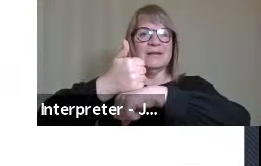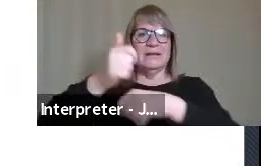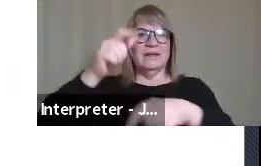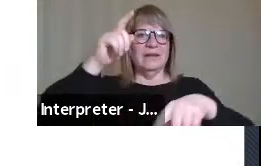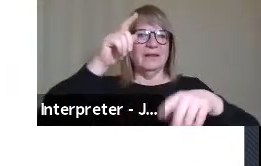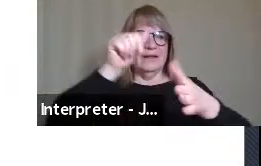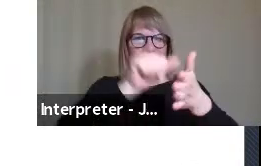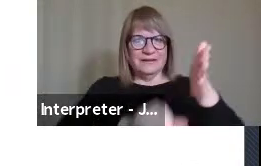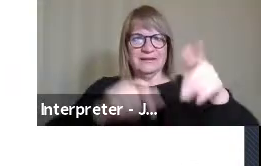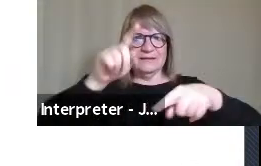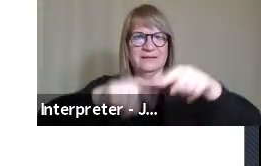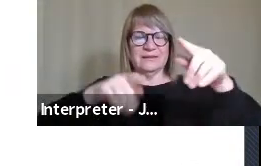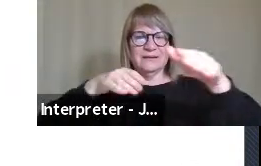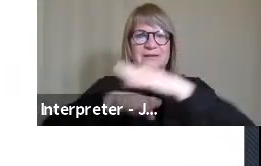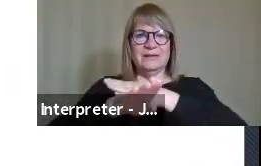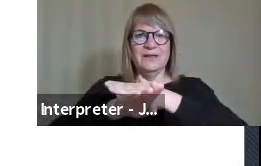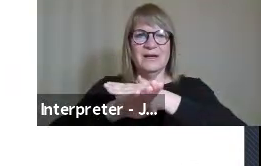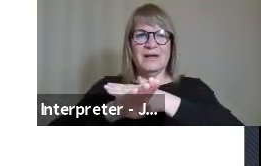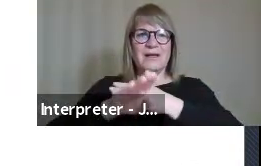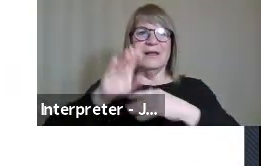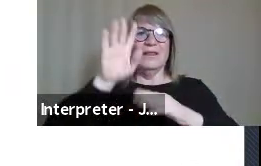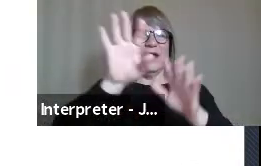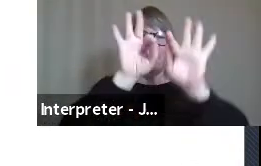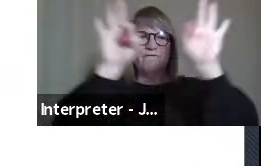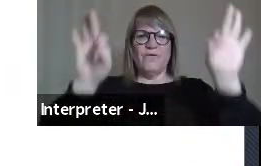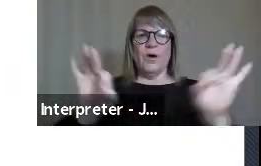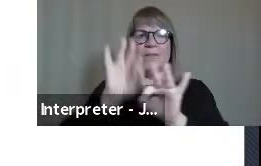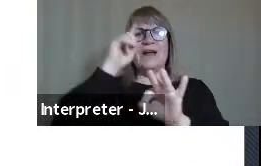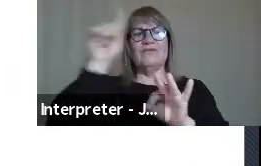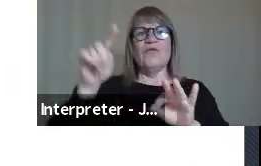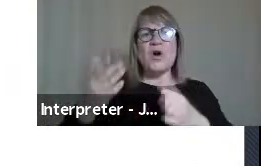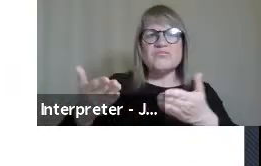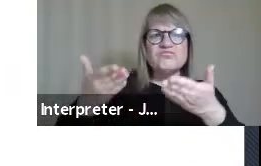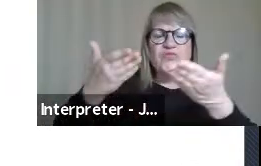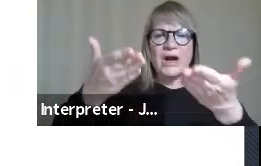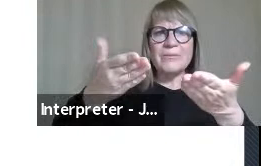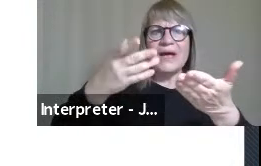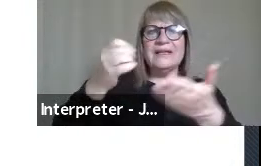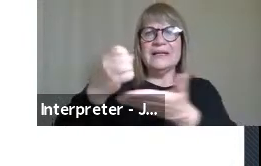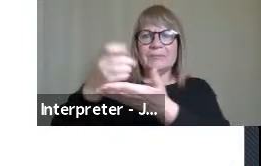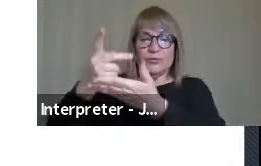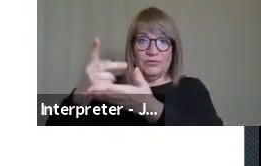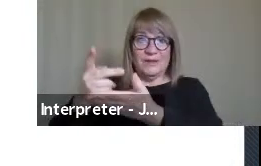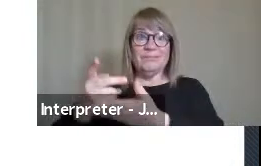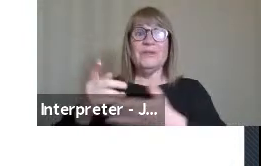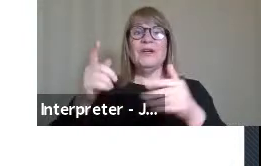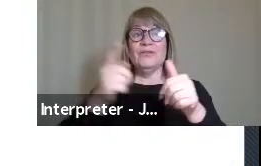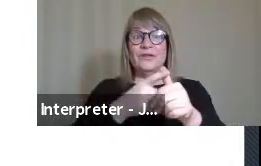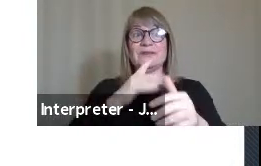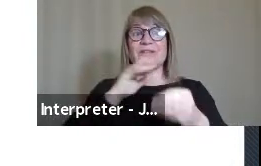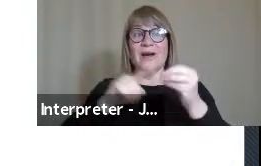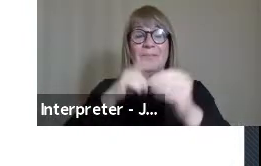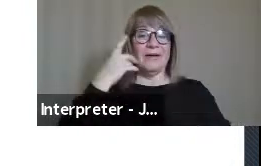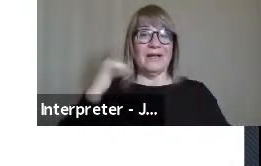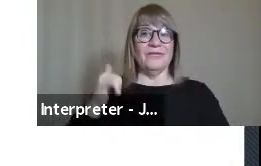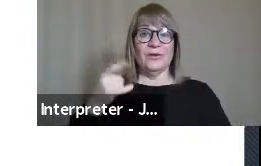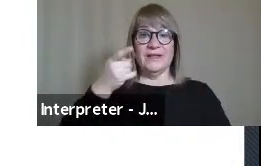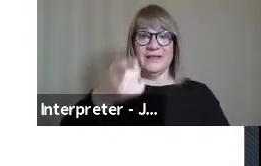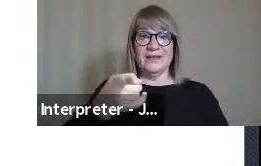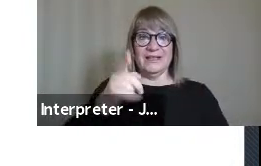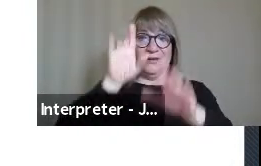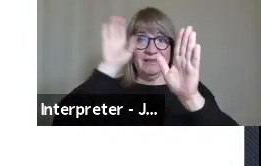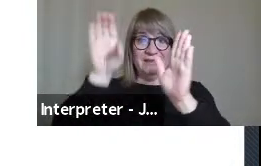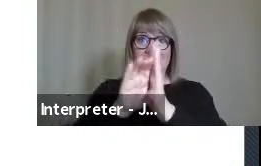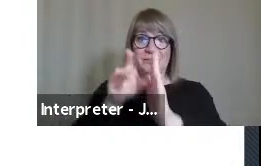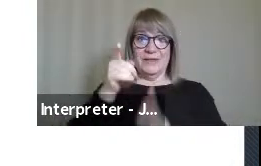for recommending and approving sterilizations and so um starting with california and here we have an image an